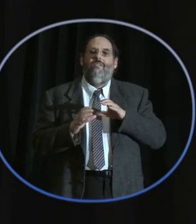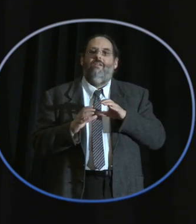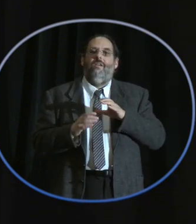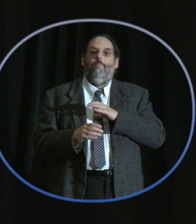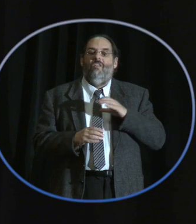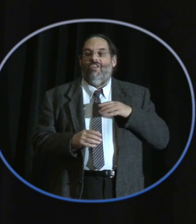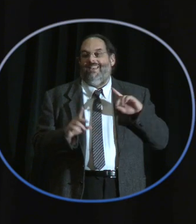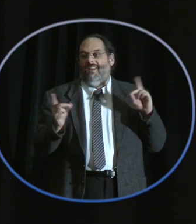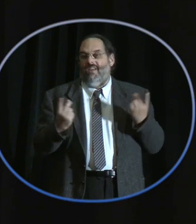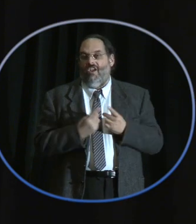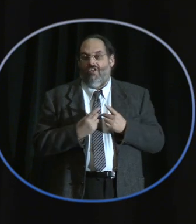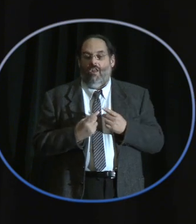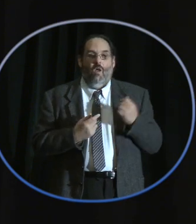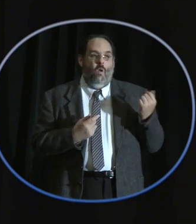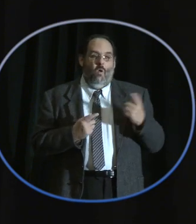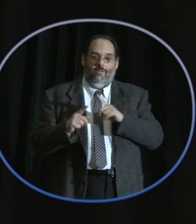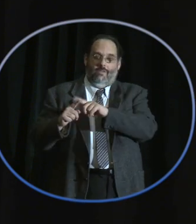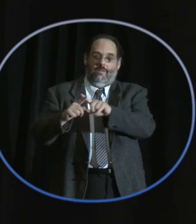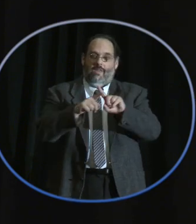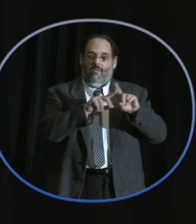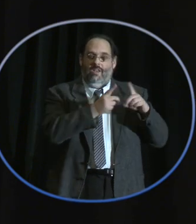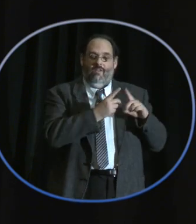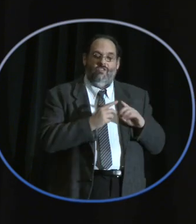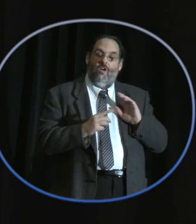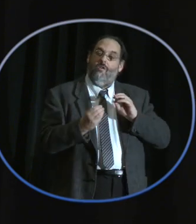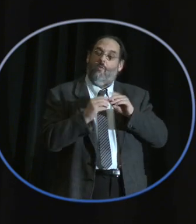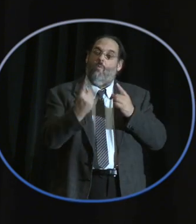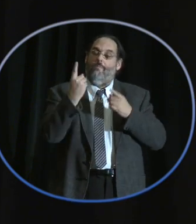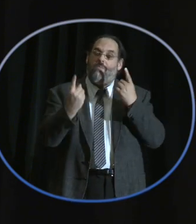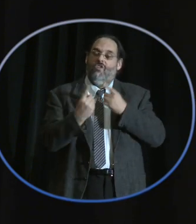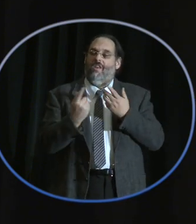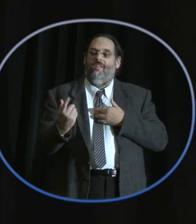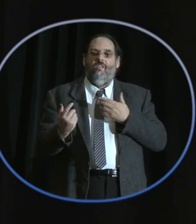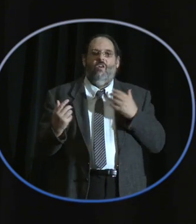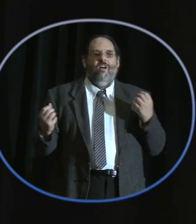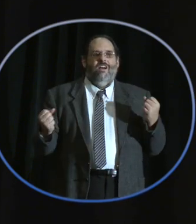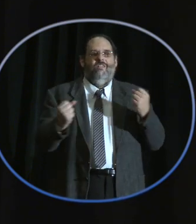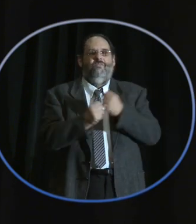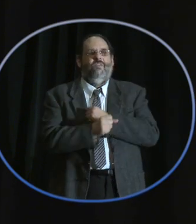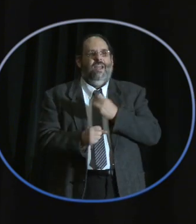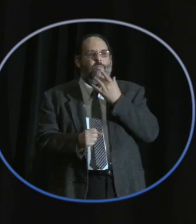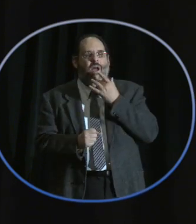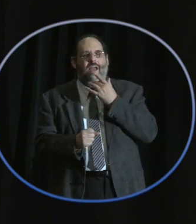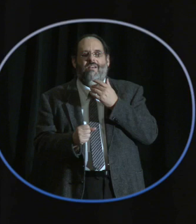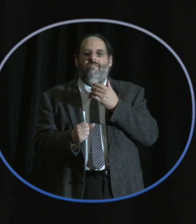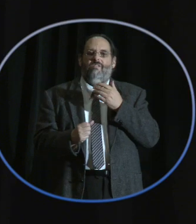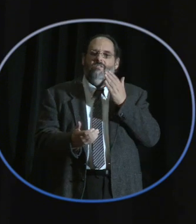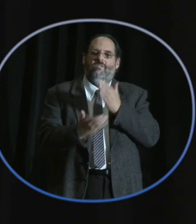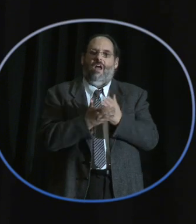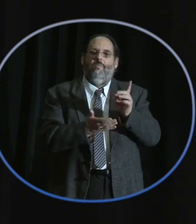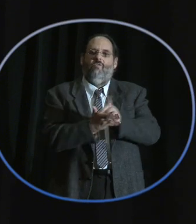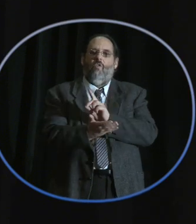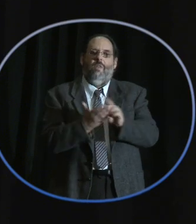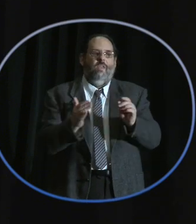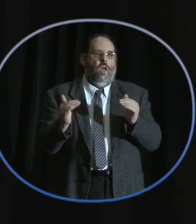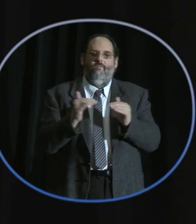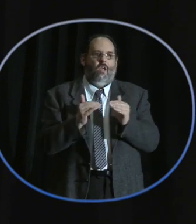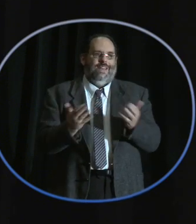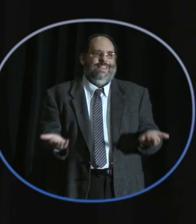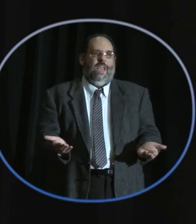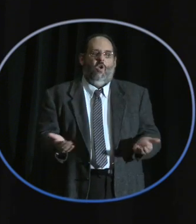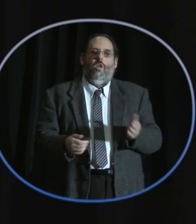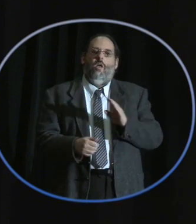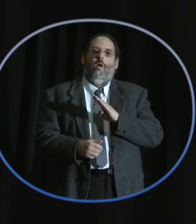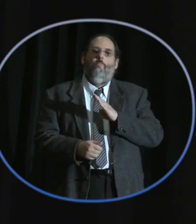Division. Together, our number one mission is to fight bias and discrimination and unfairness in Baltimore